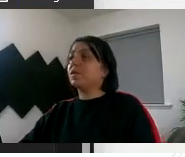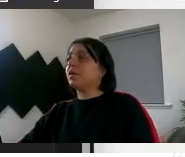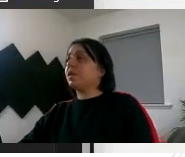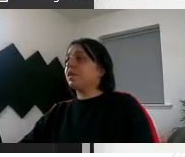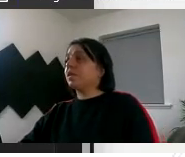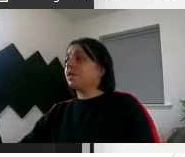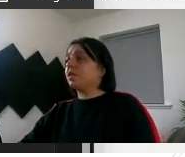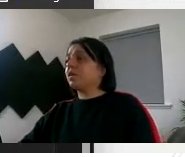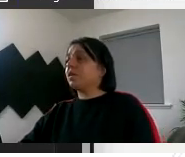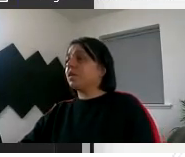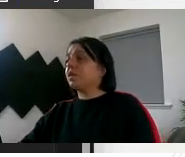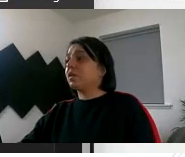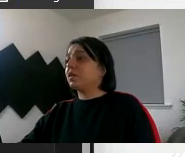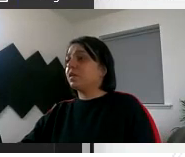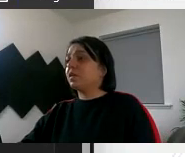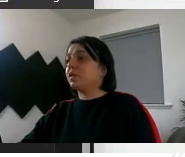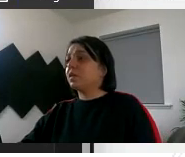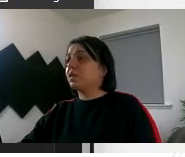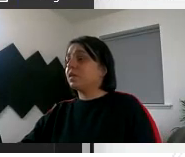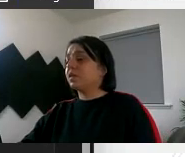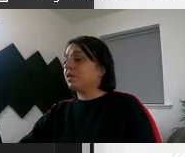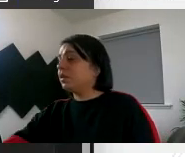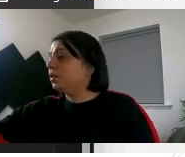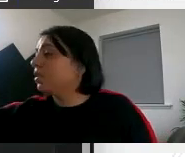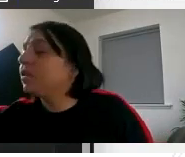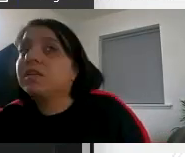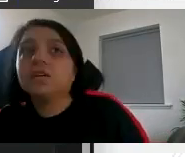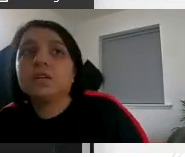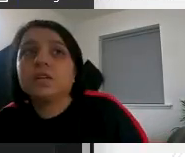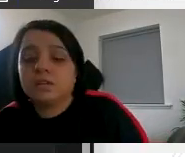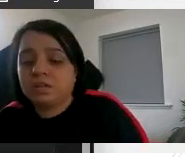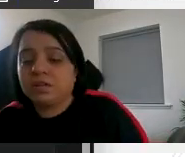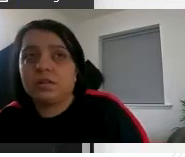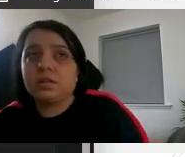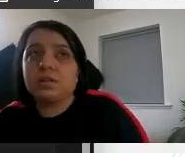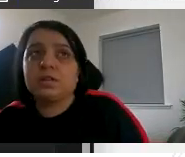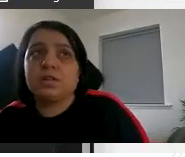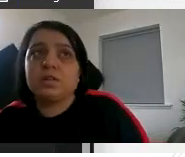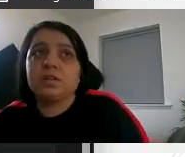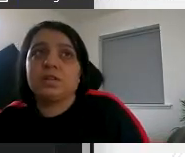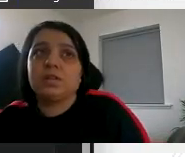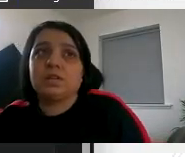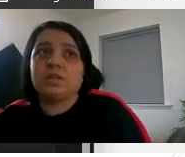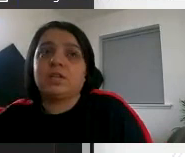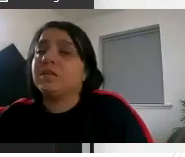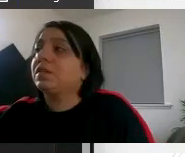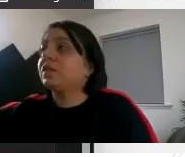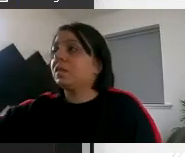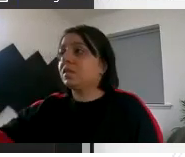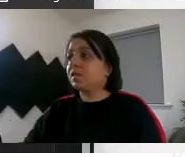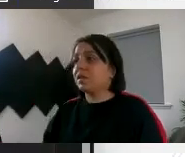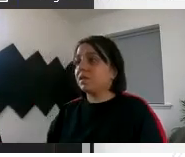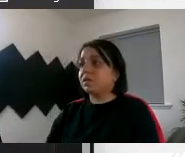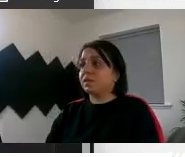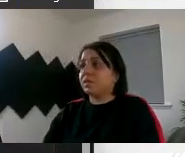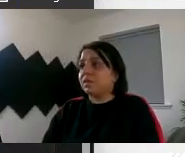What your wrist means shut up, which is probably what I should do right now as I'm living my career one moment at a